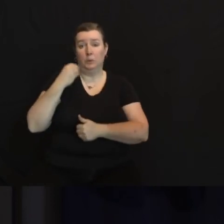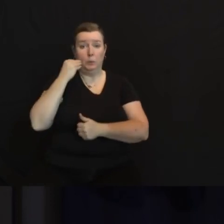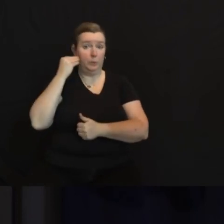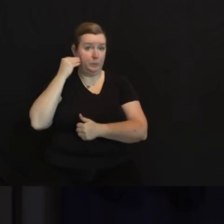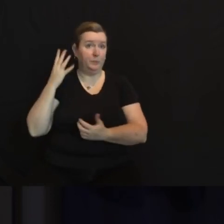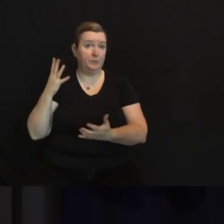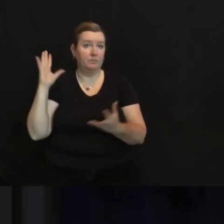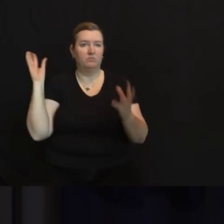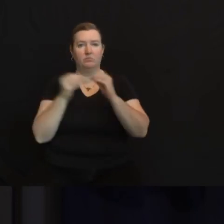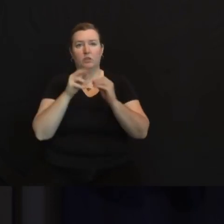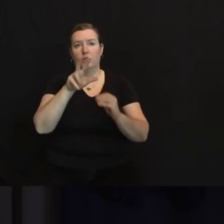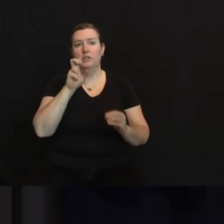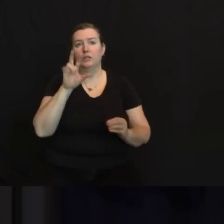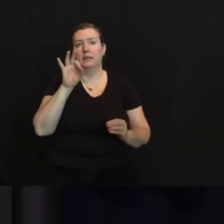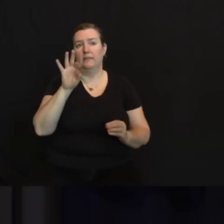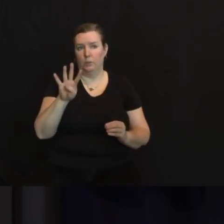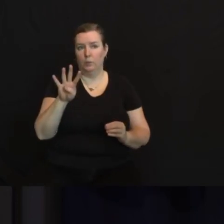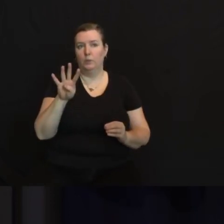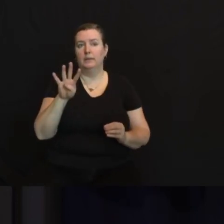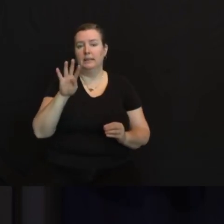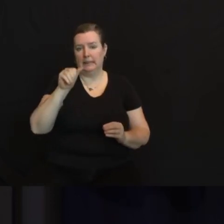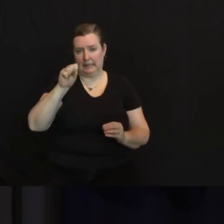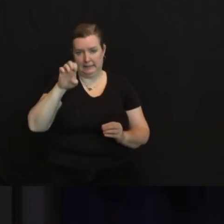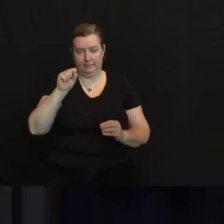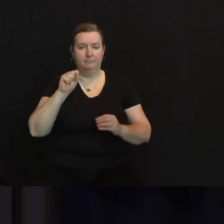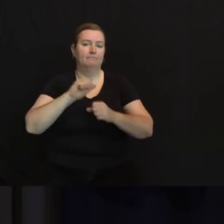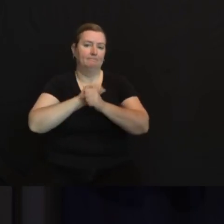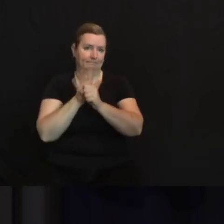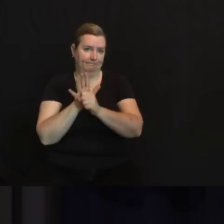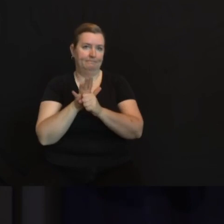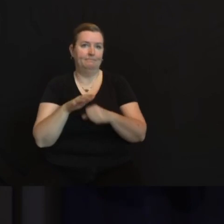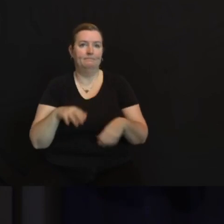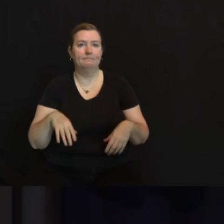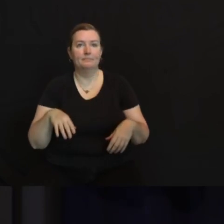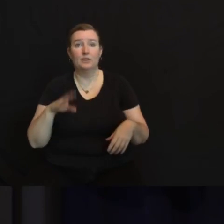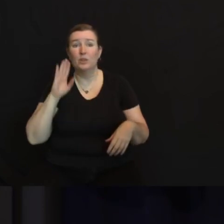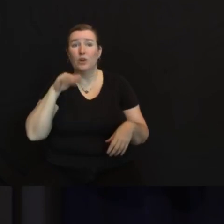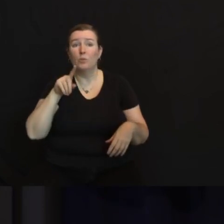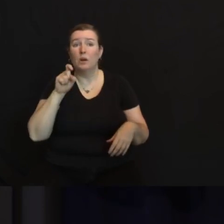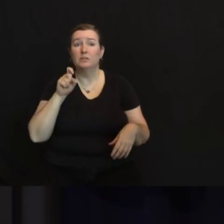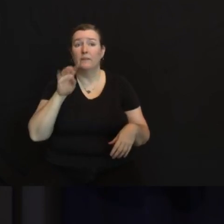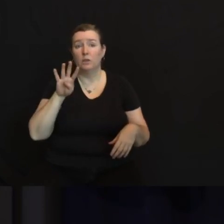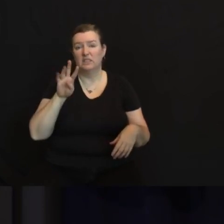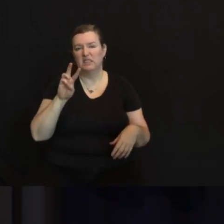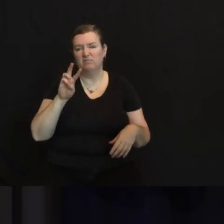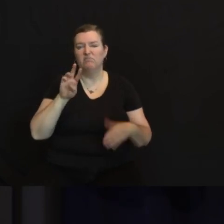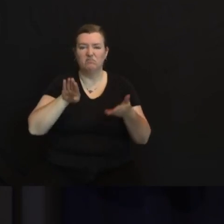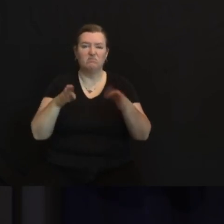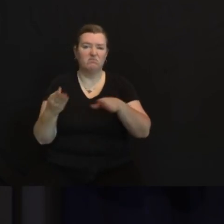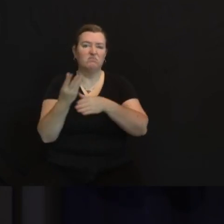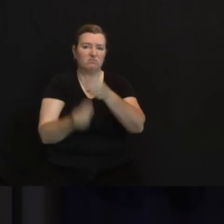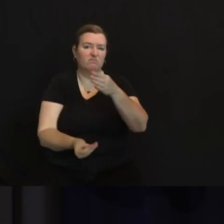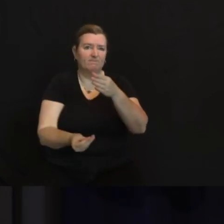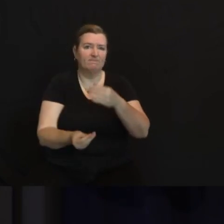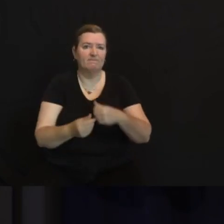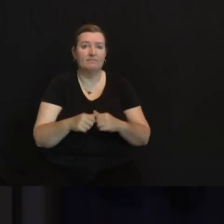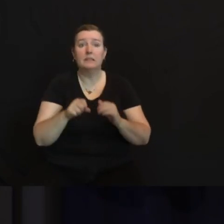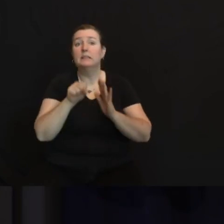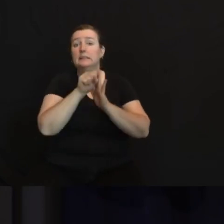of 394 cases among residents, and as you know, 146 deaths. Our state